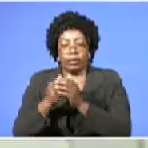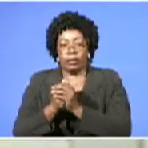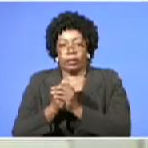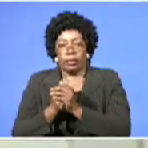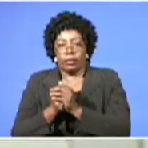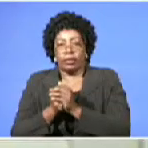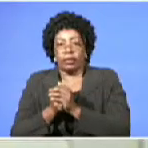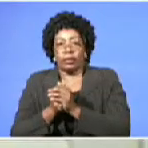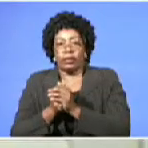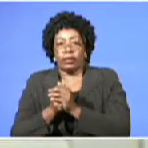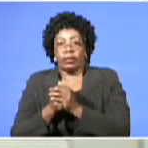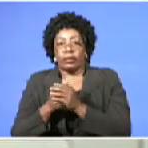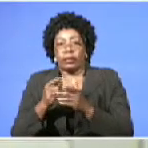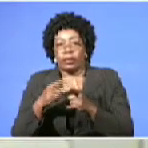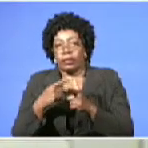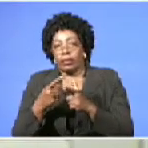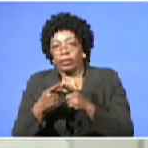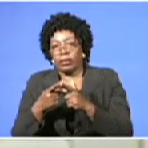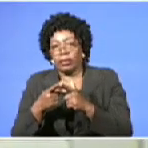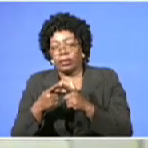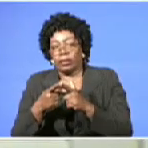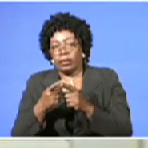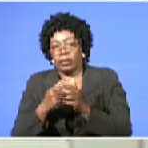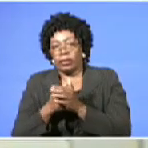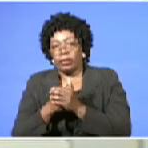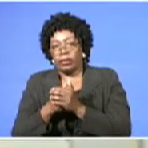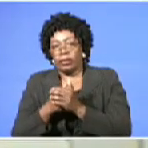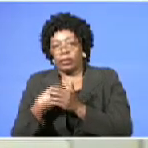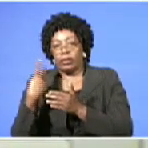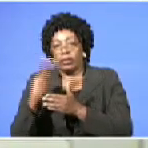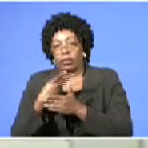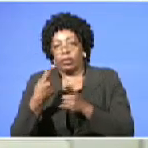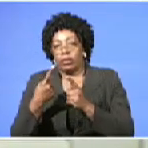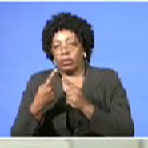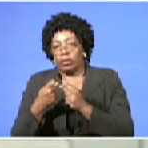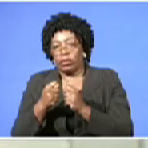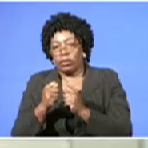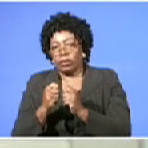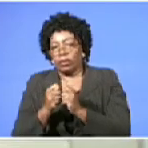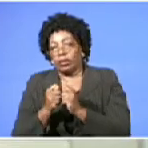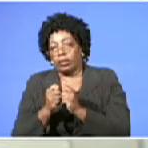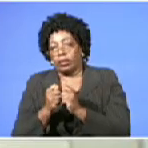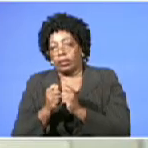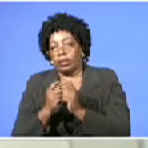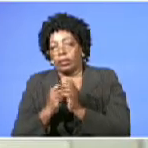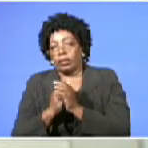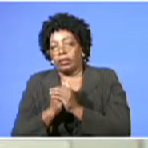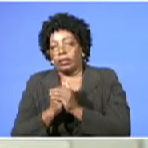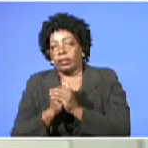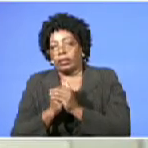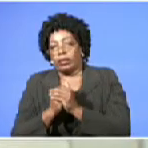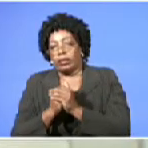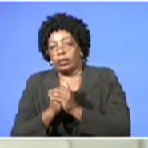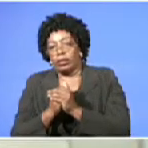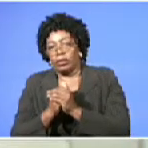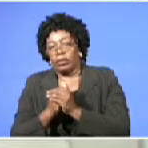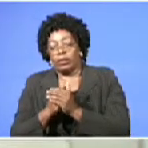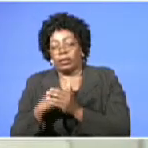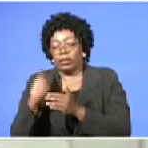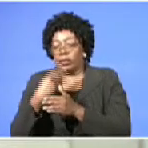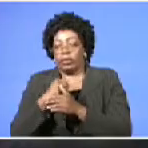worst case 3. It ended up being like 6 possessions as we just unraveled, and I thought that took the air out of us and we